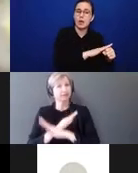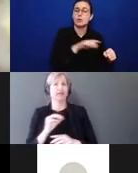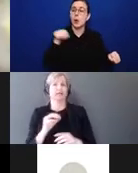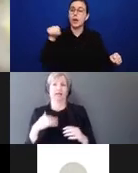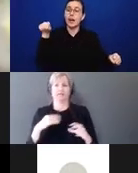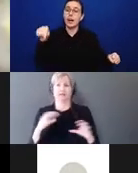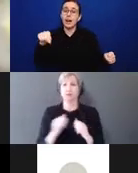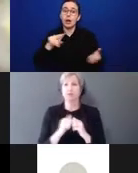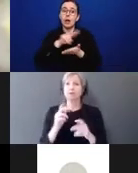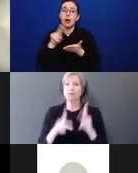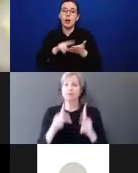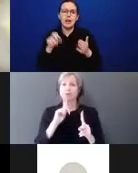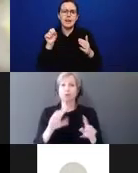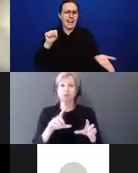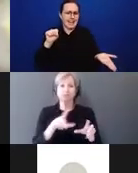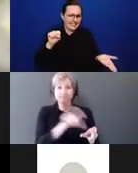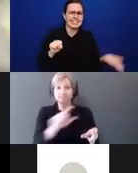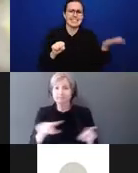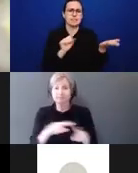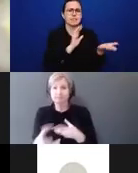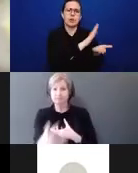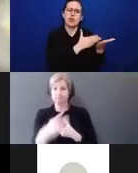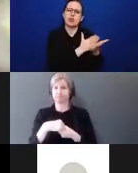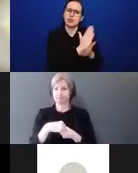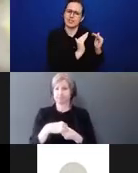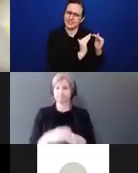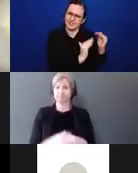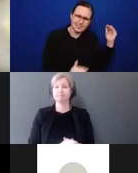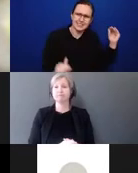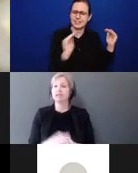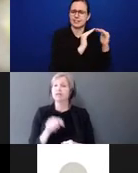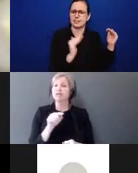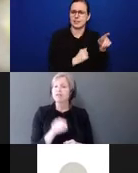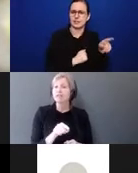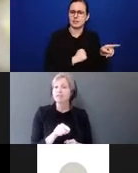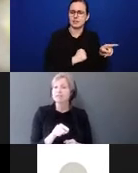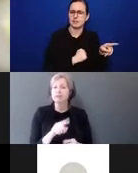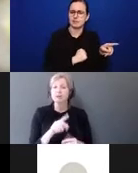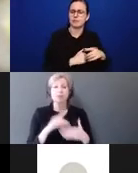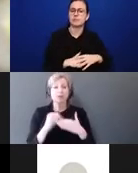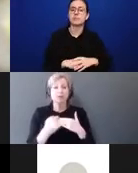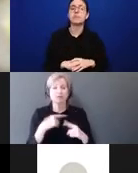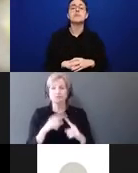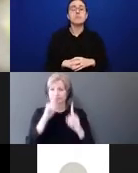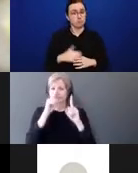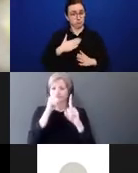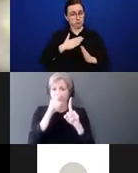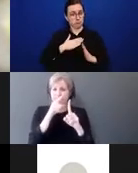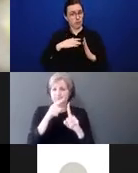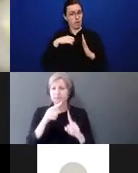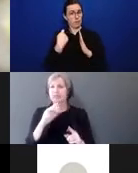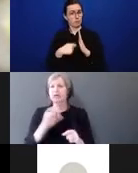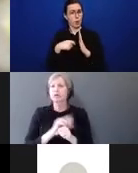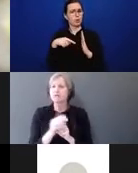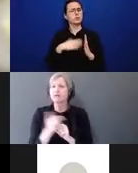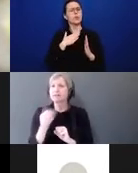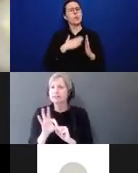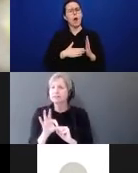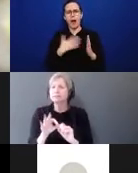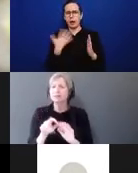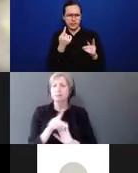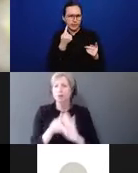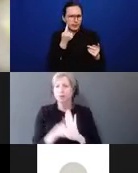key stakeholders. So this project, we wanted to identify which were the COVID-19 related policies that were supporting